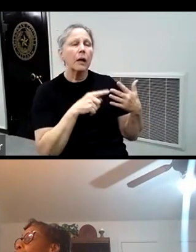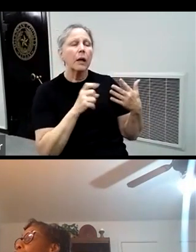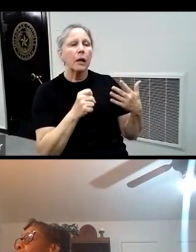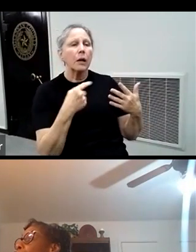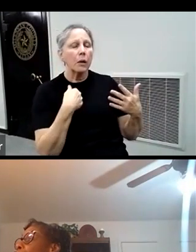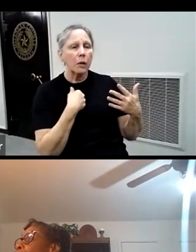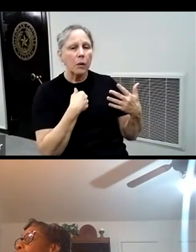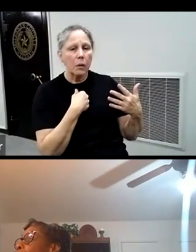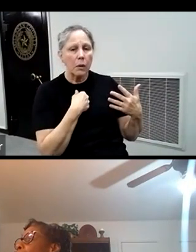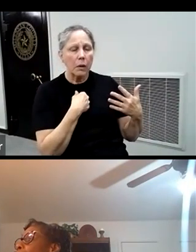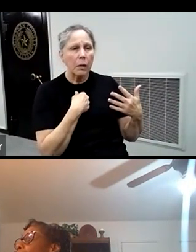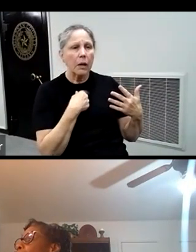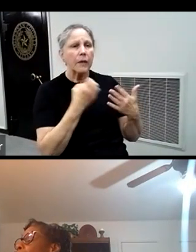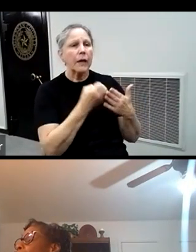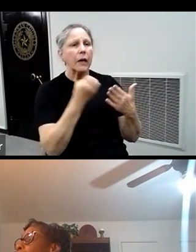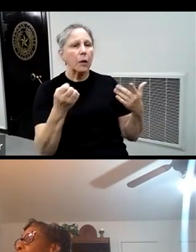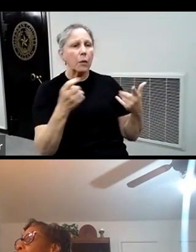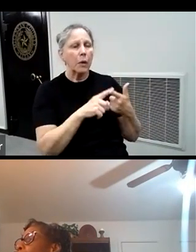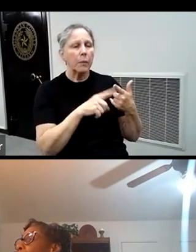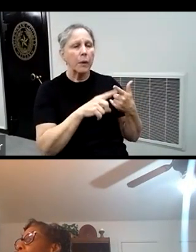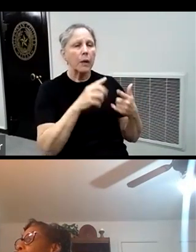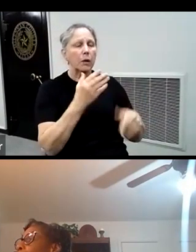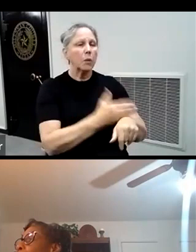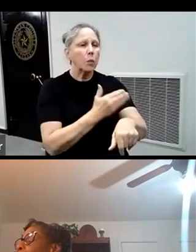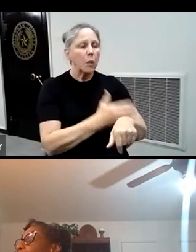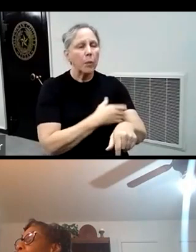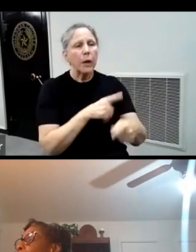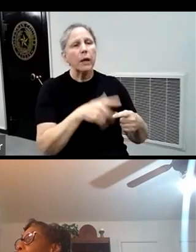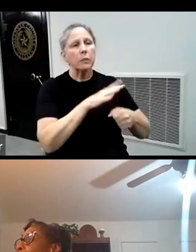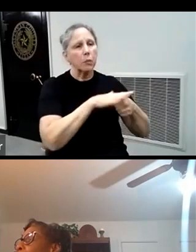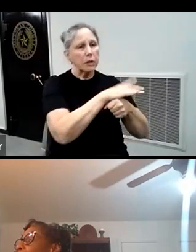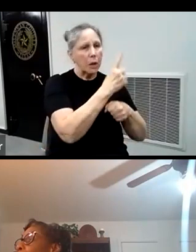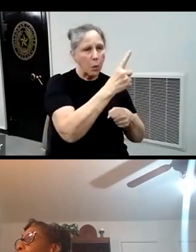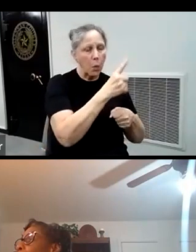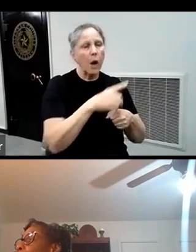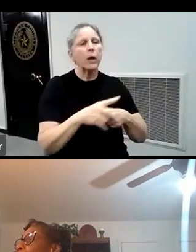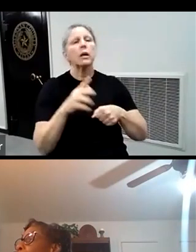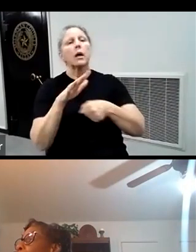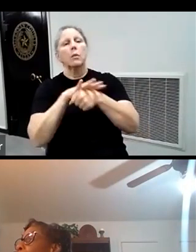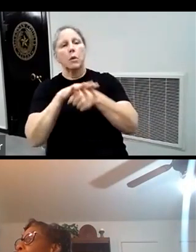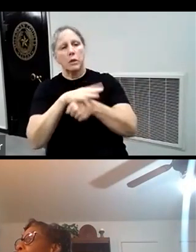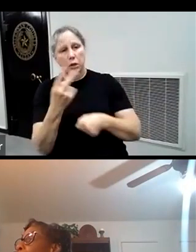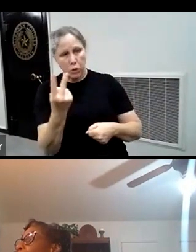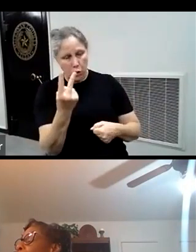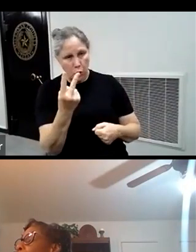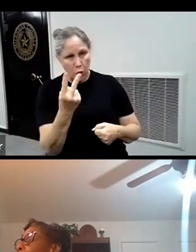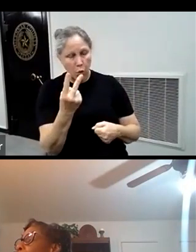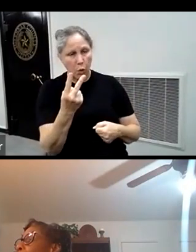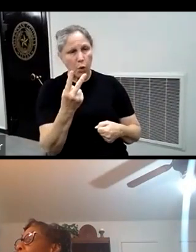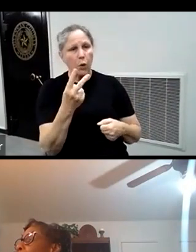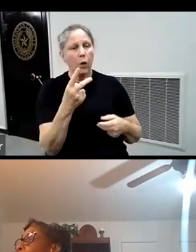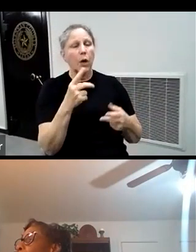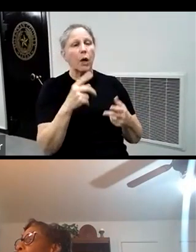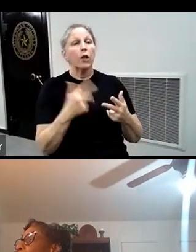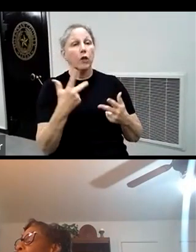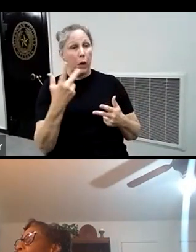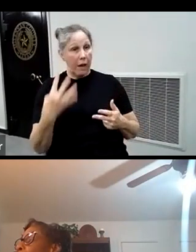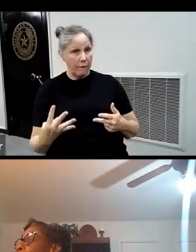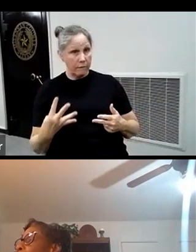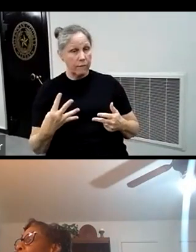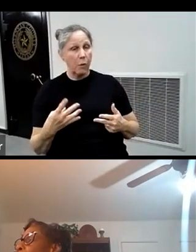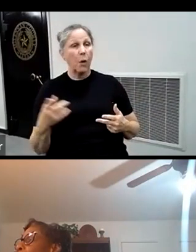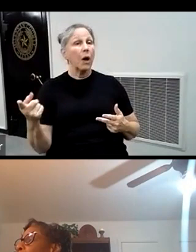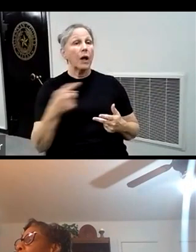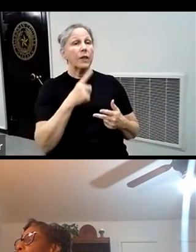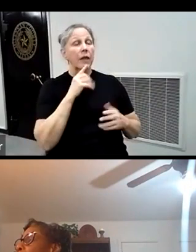have equipment at Road and Bridge Precinct 1 and Road Bridge Precinct 2, 3, and 4. Our auction